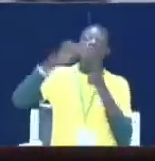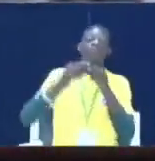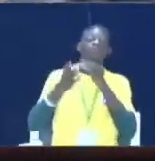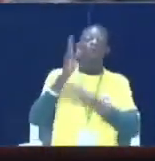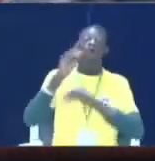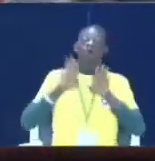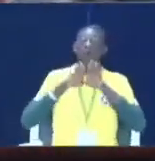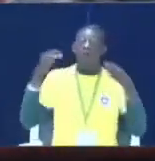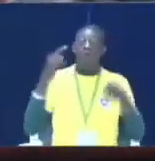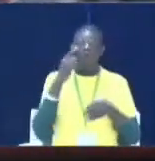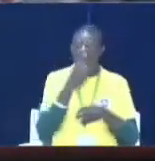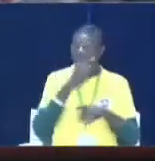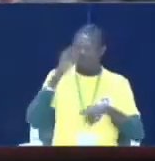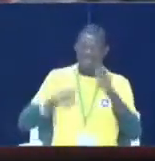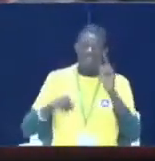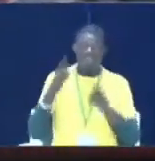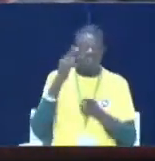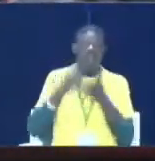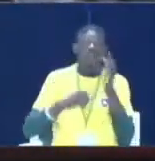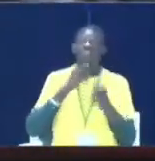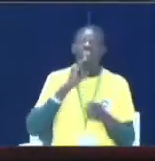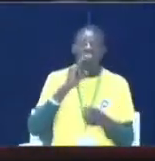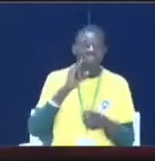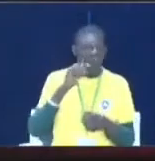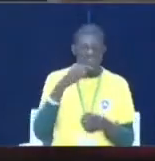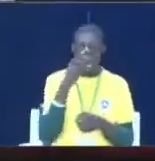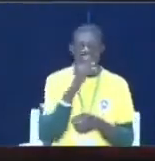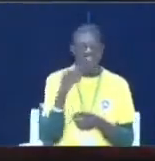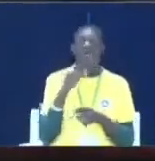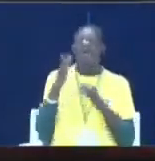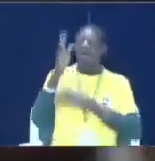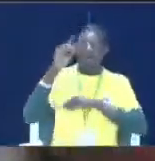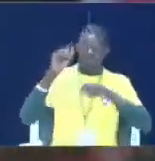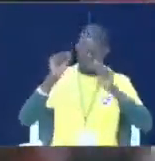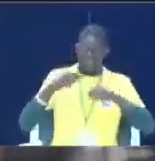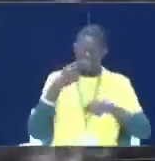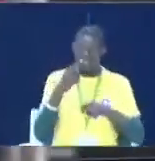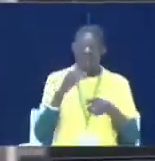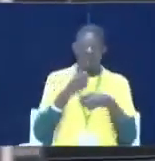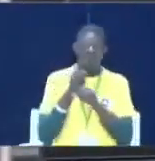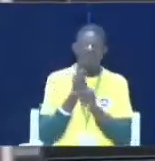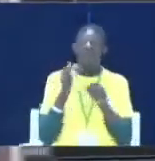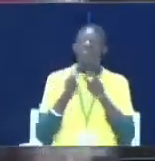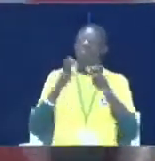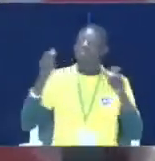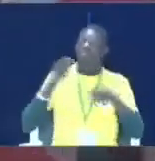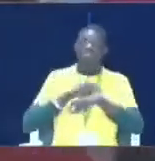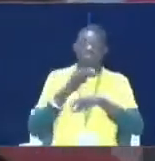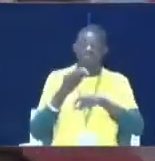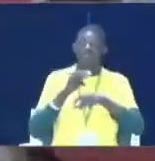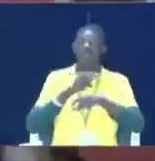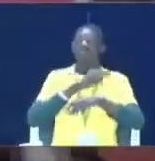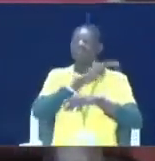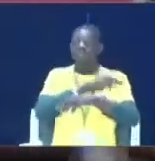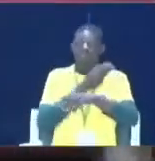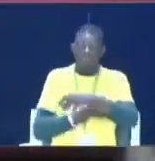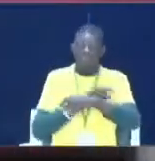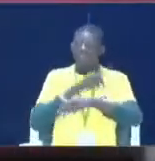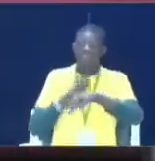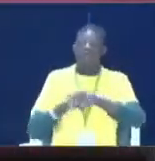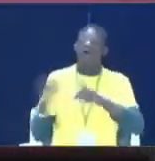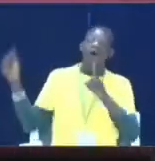you cannot see what he's saying. God can tell you, I will make you a mighty nation, but until your eyes are